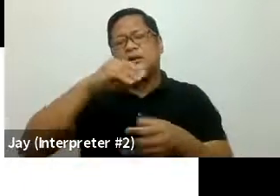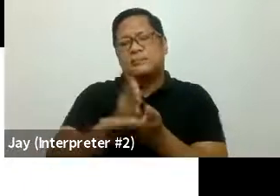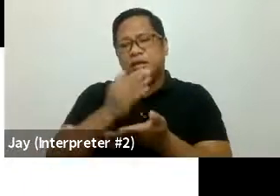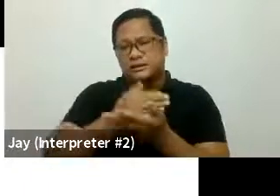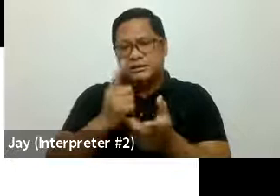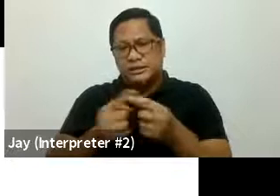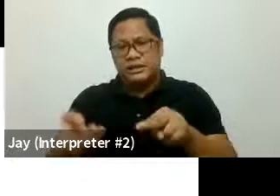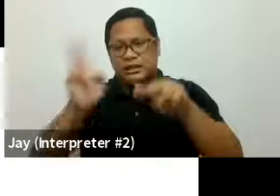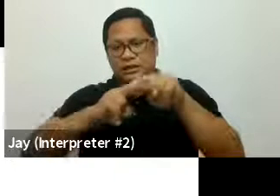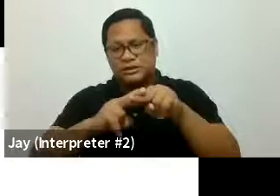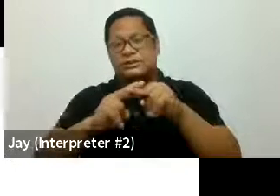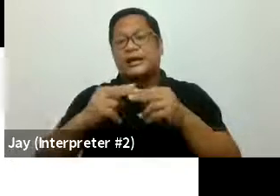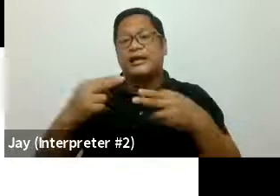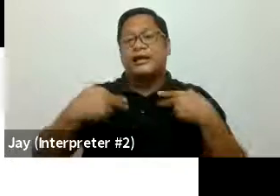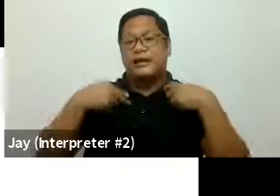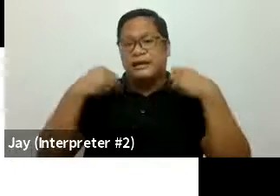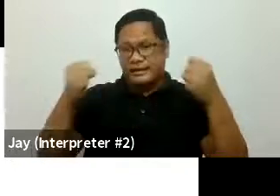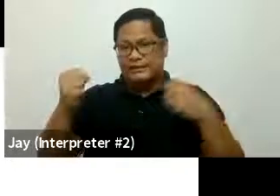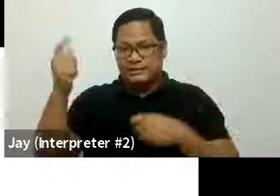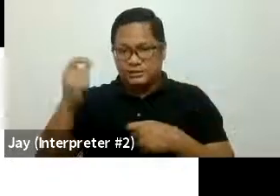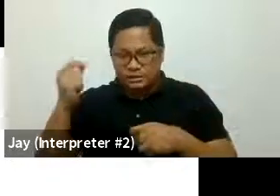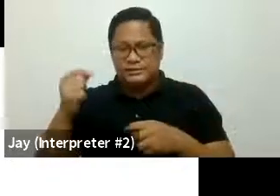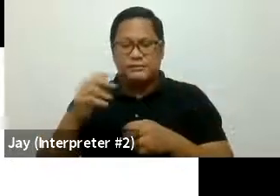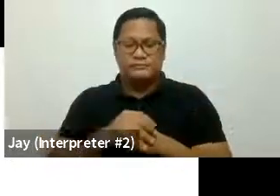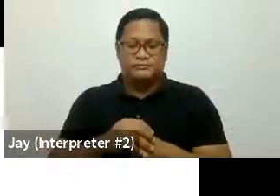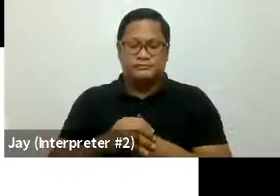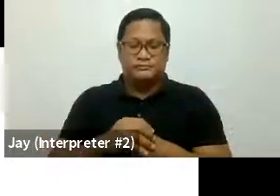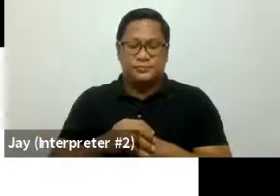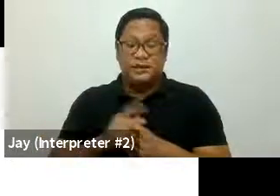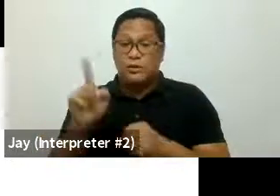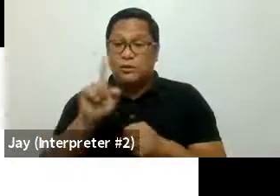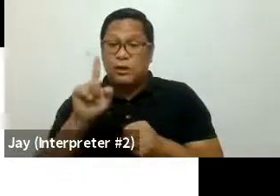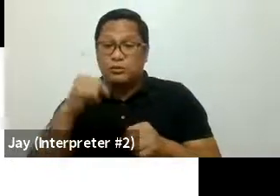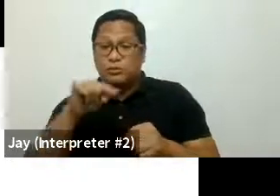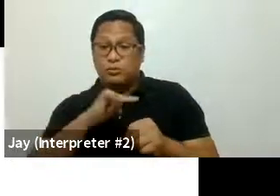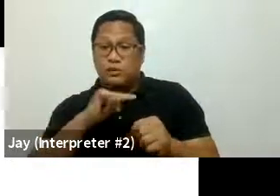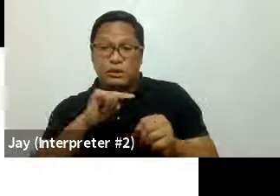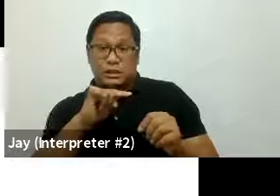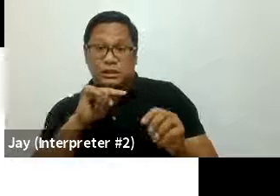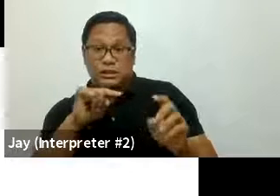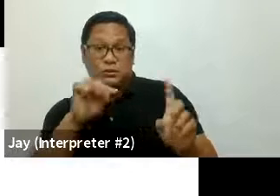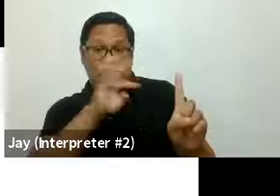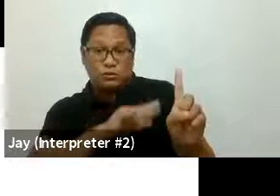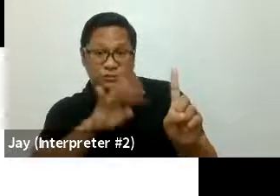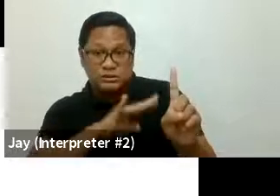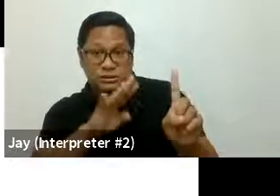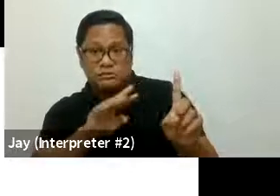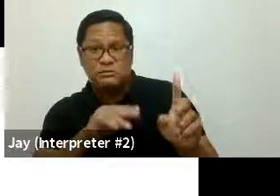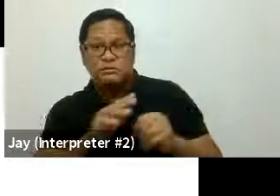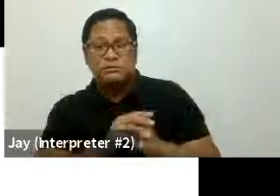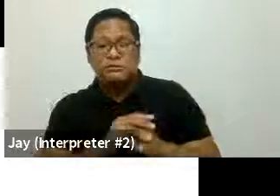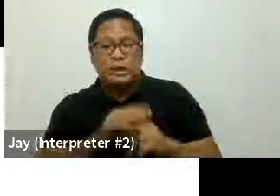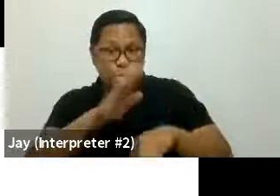PhilHealth or health insurance payments. What we should be watching out for is that this would be seen like a